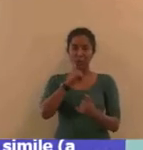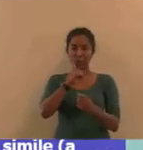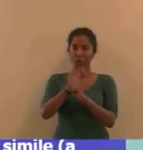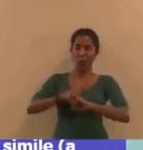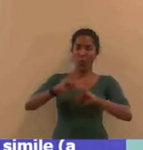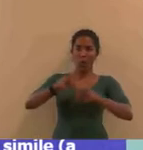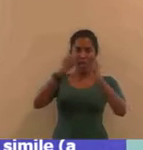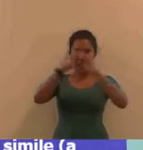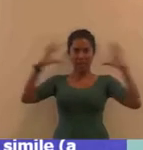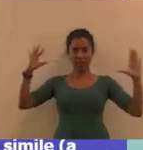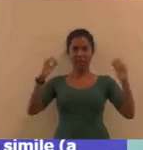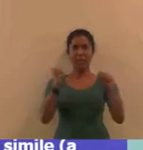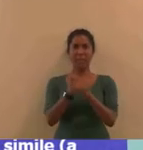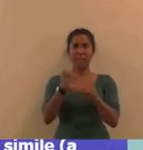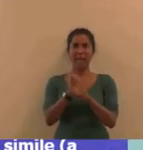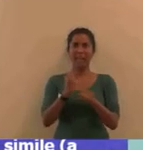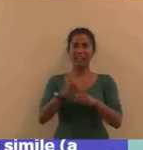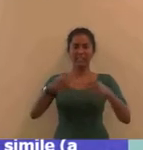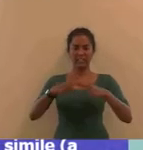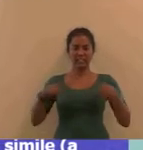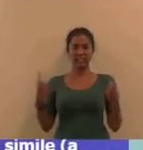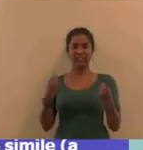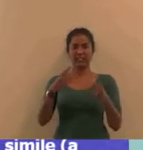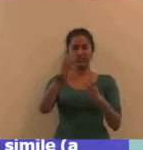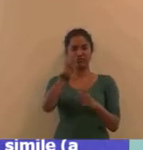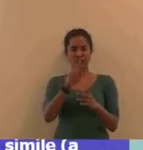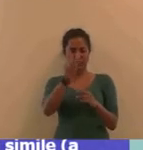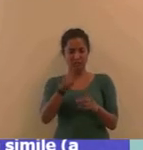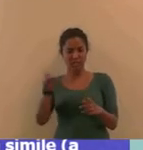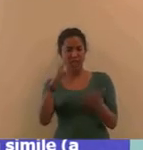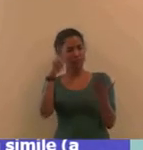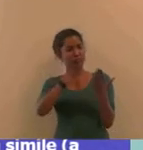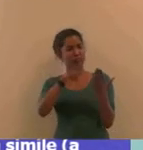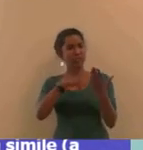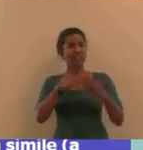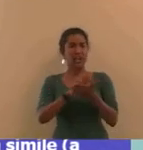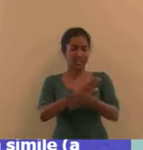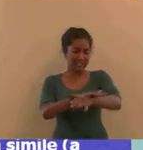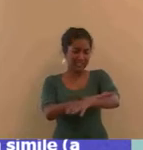reader imagine that the skin of the earth is exploding because of the dry conditions.